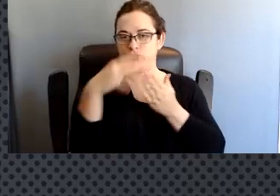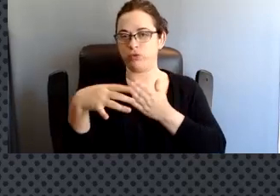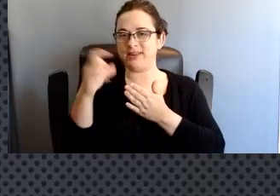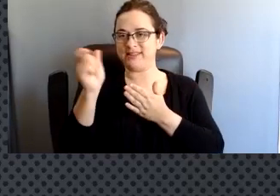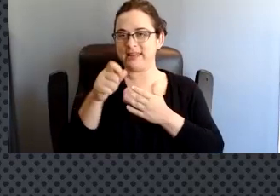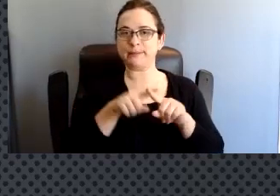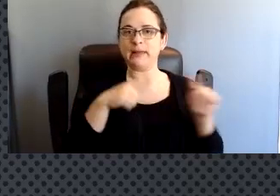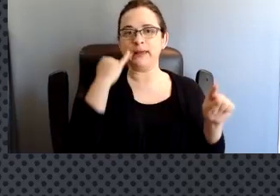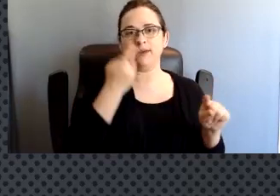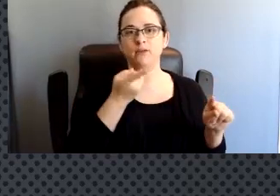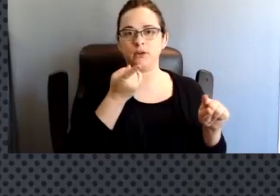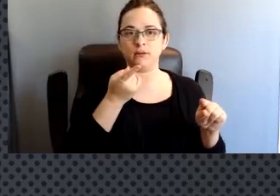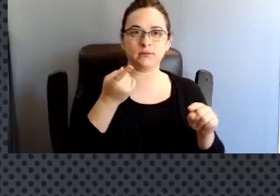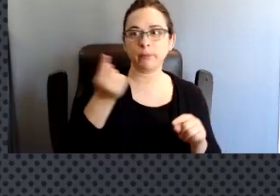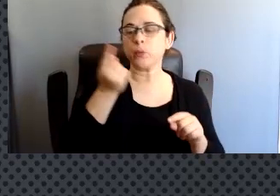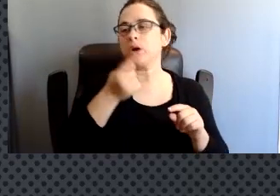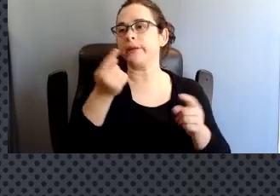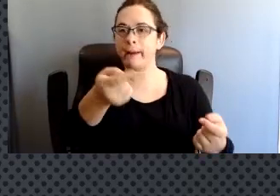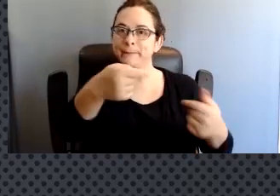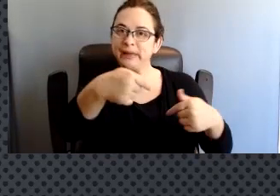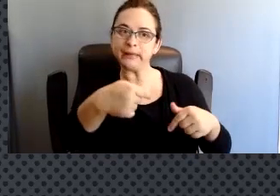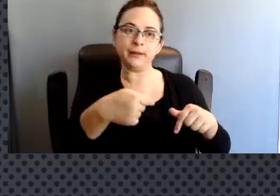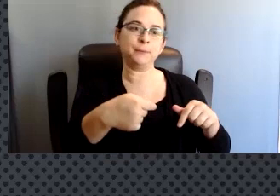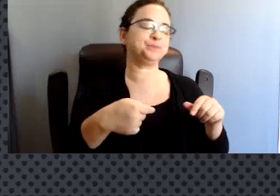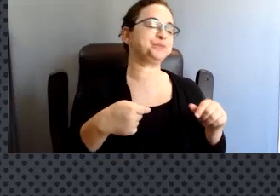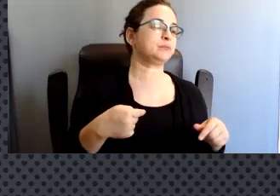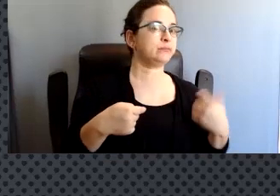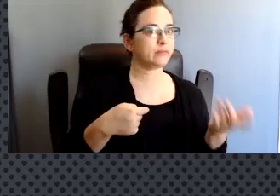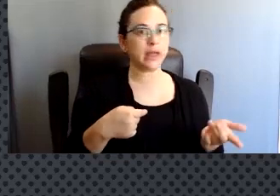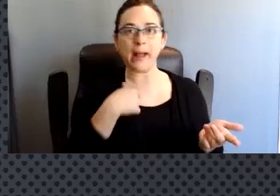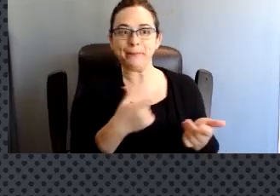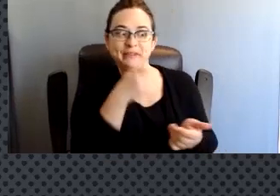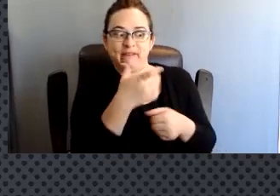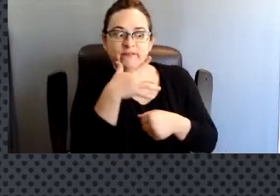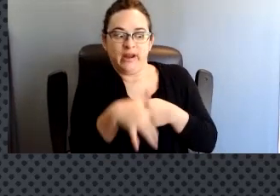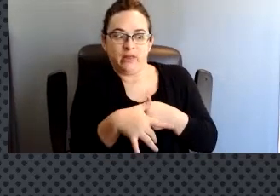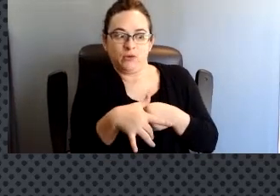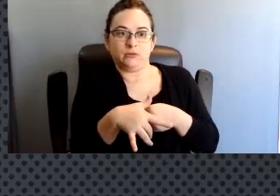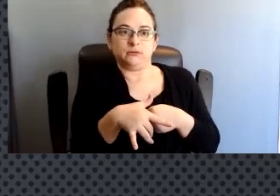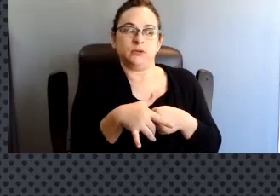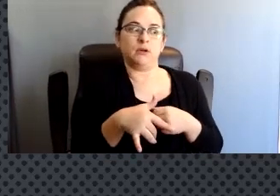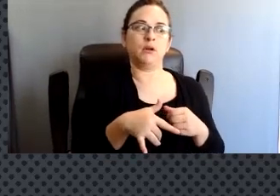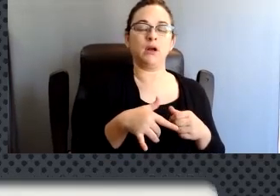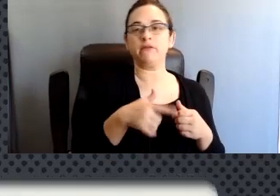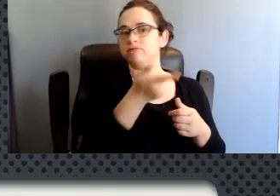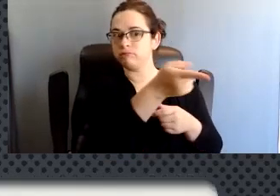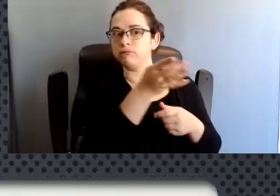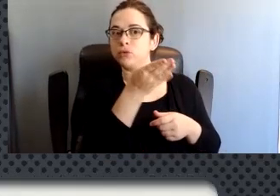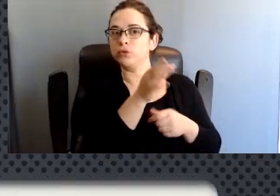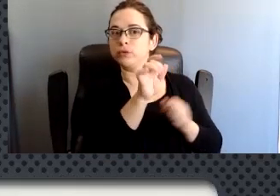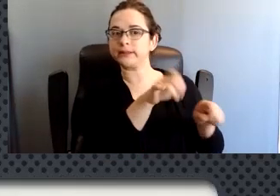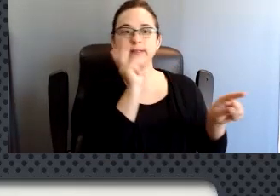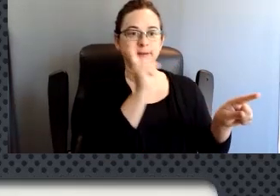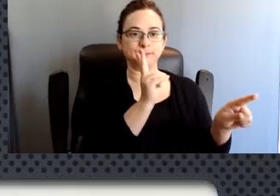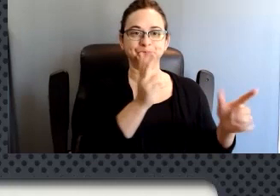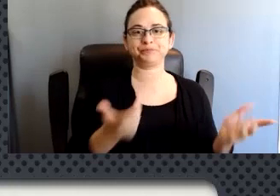as well. We help each other. And same goes with Ben, same goes with Myra. We're a team and we help all of our students. All right, and then